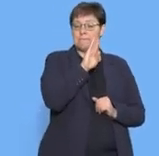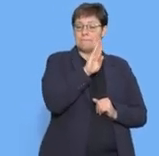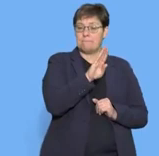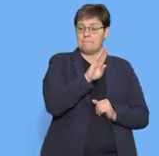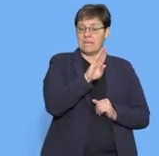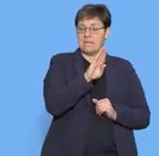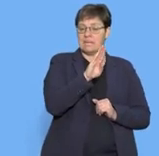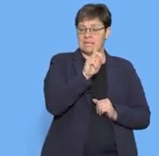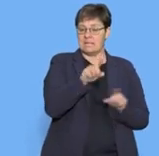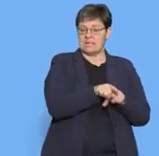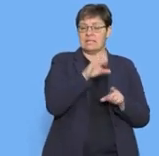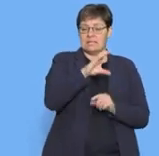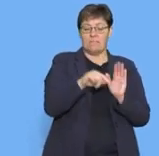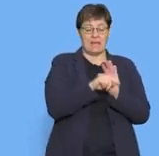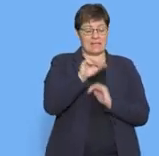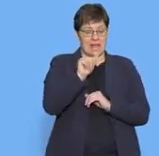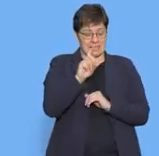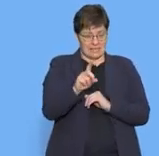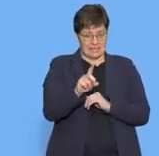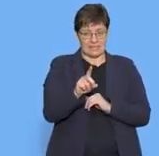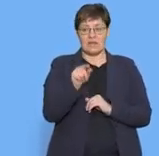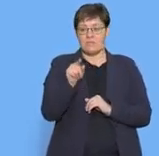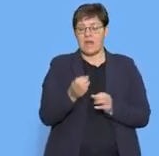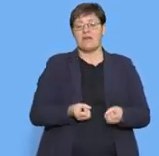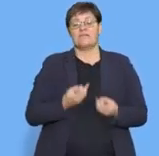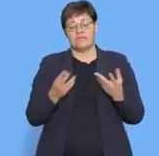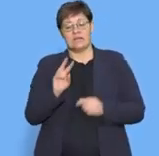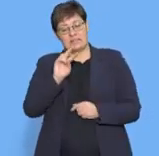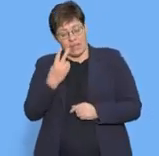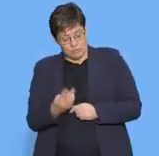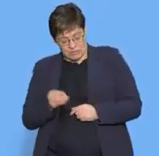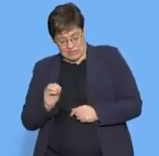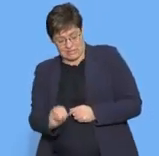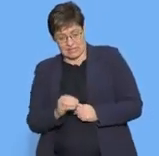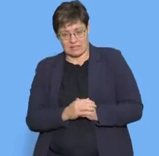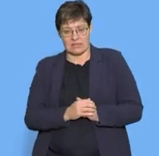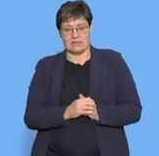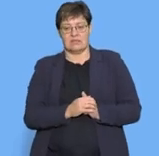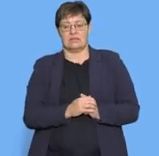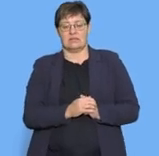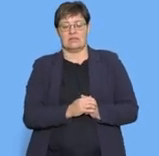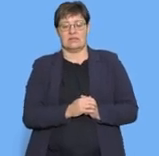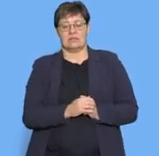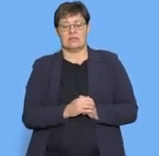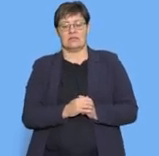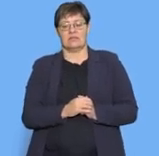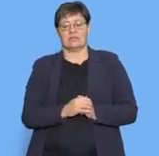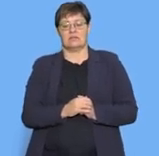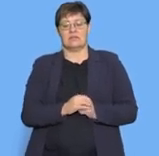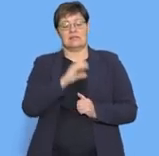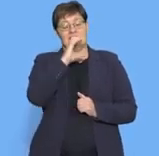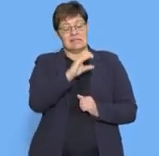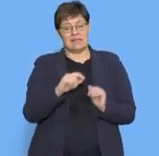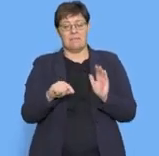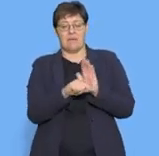C minus AD. But remember, we had this expression for AD, which we now needed to substitute in here. So BD was equal to